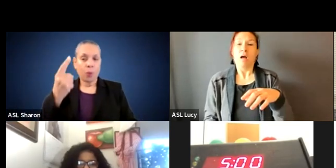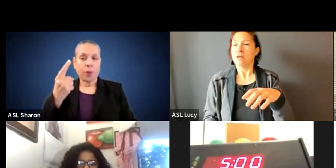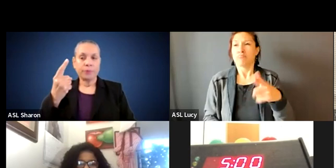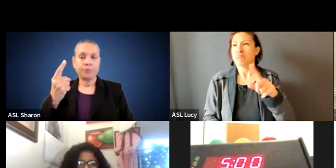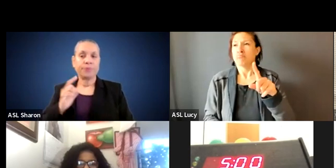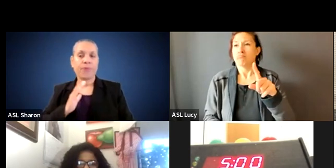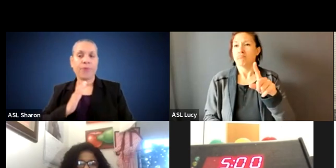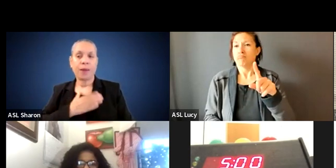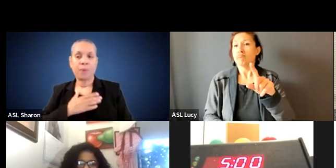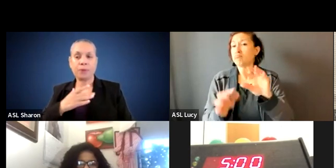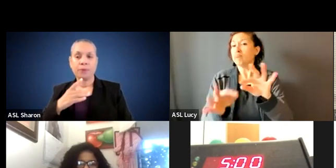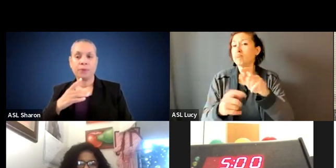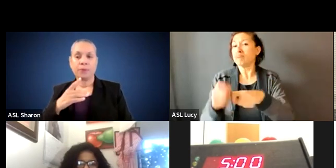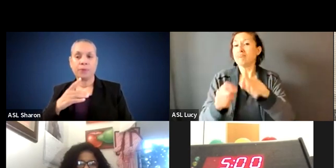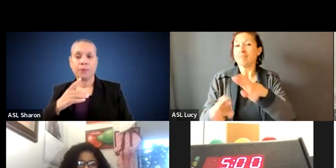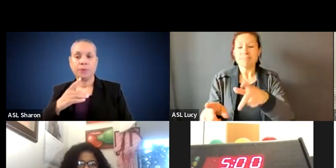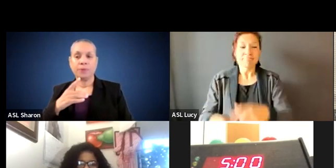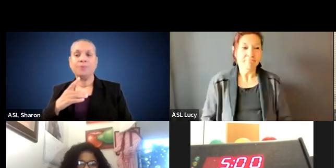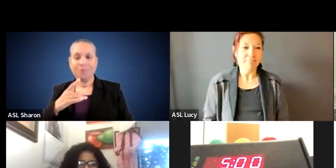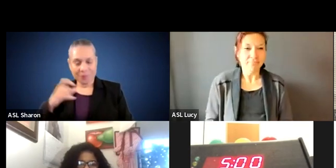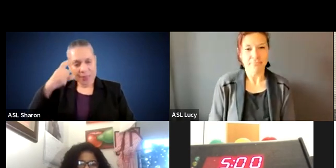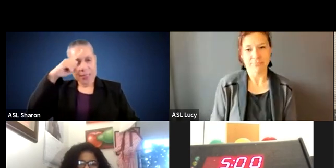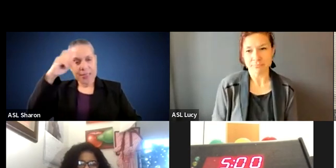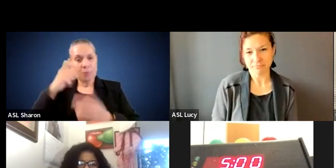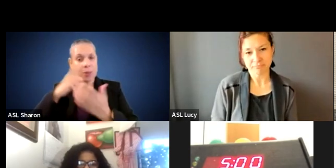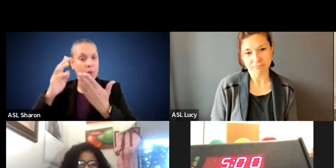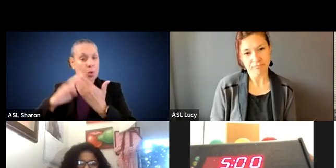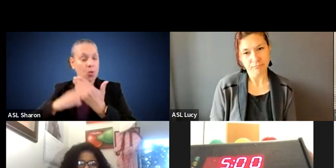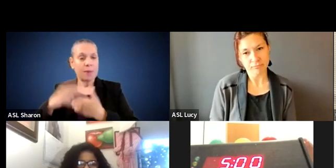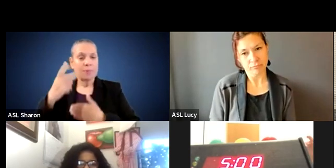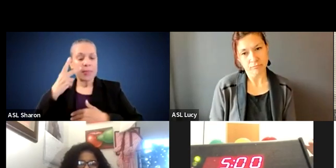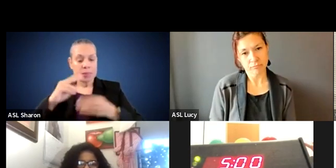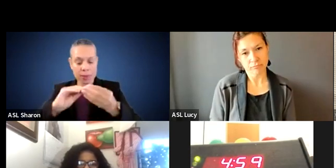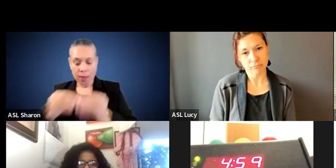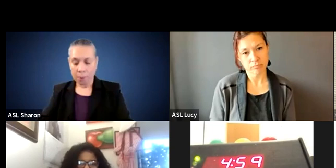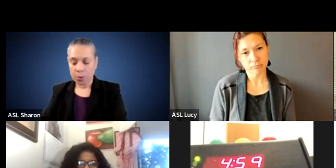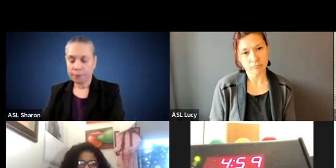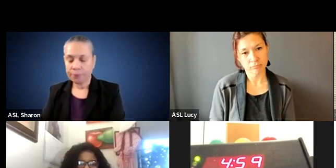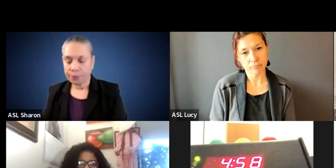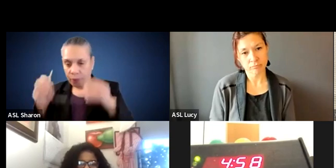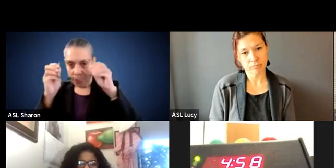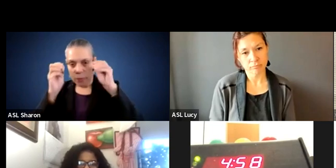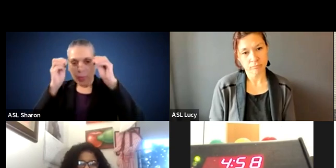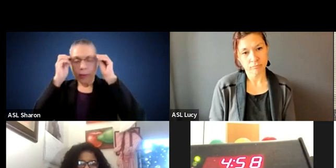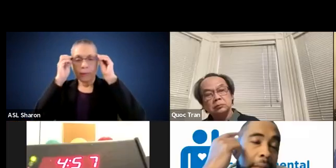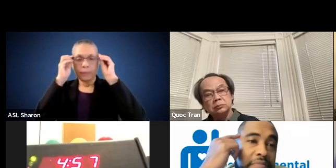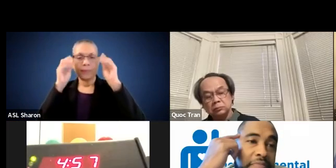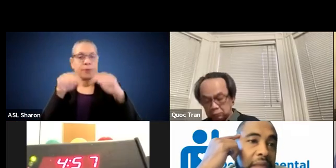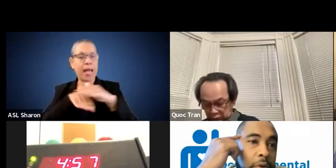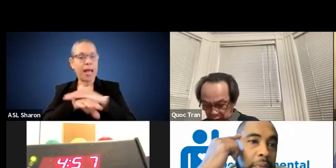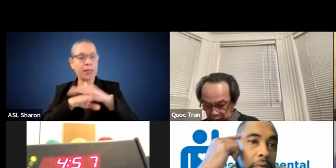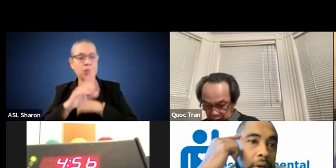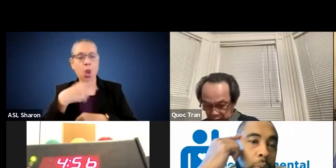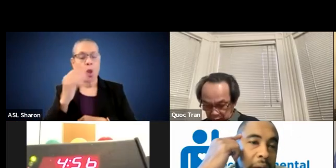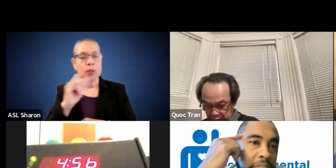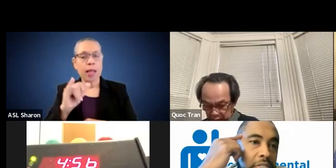um summer programming and us actually seeing data around what has the access looked like over perhaps